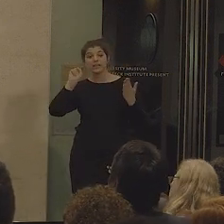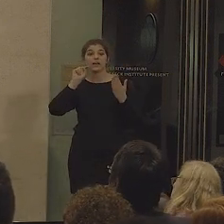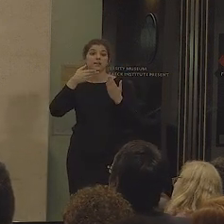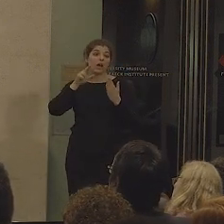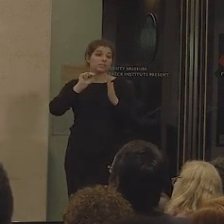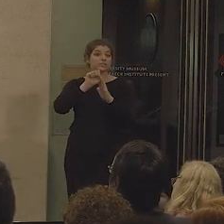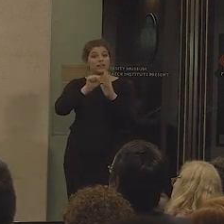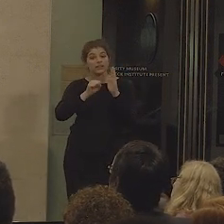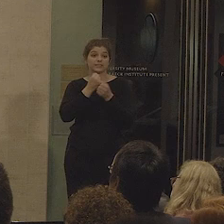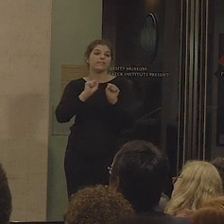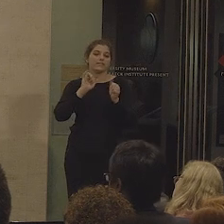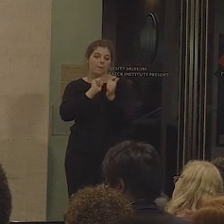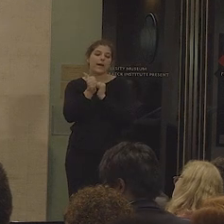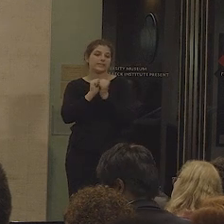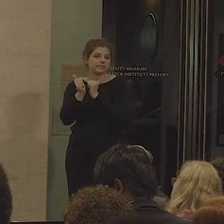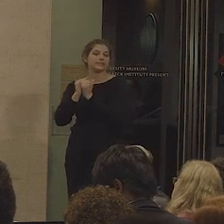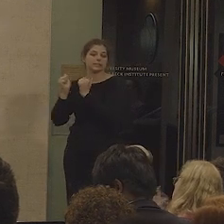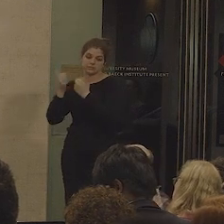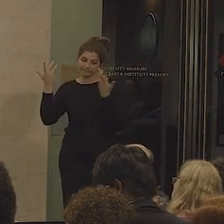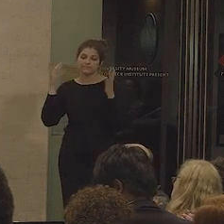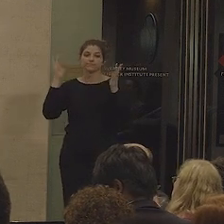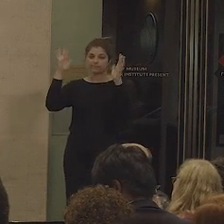safety legislation is now passing.